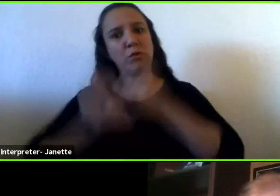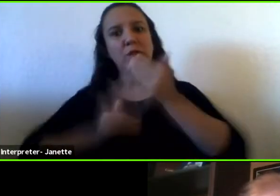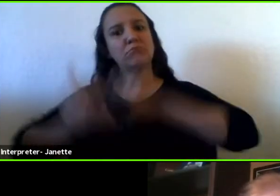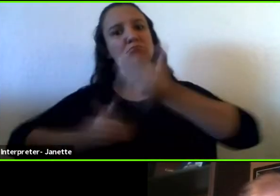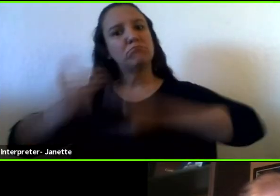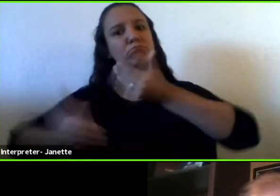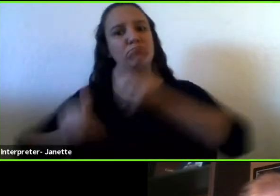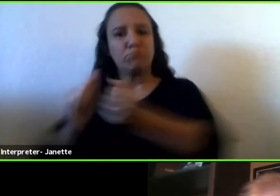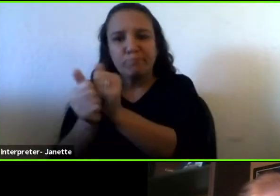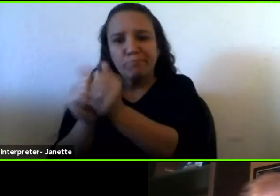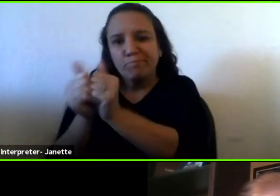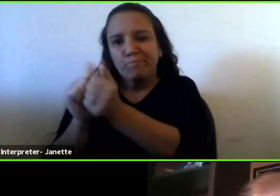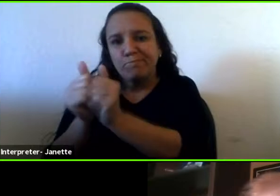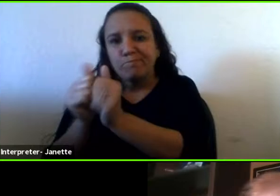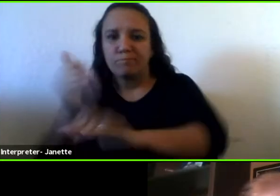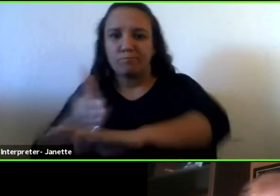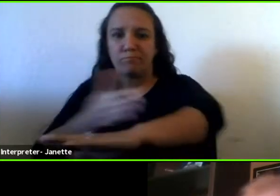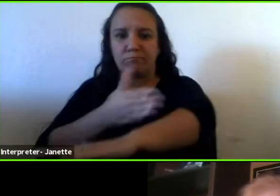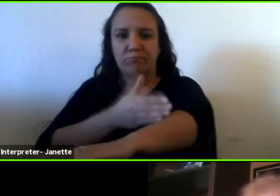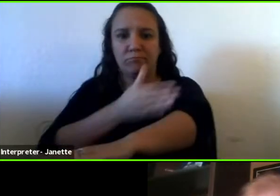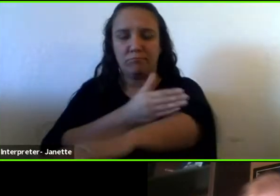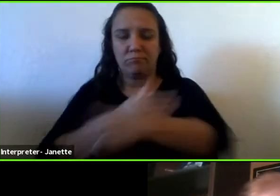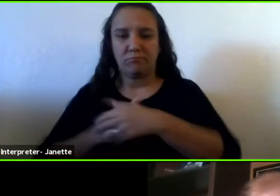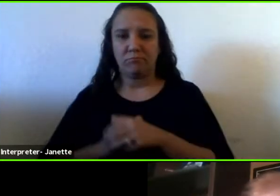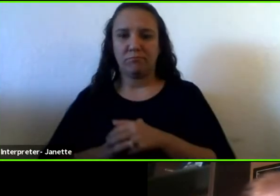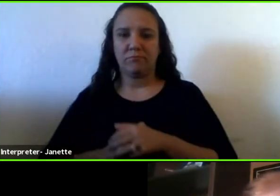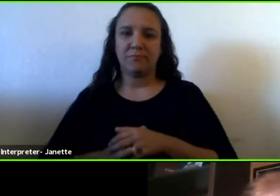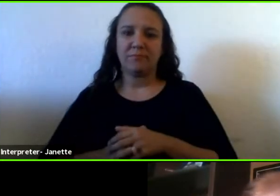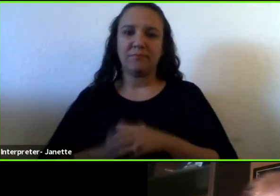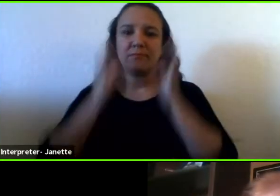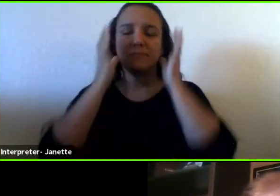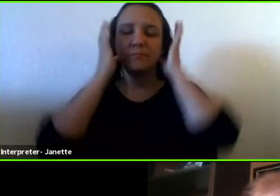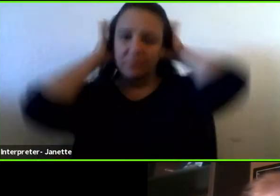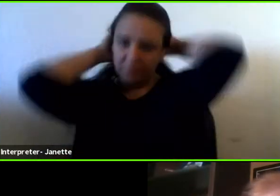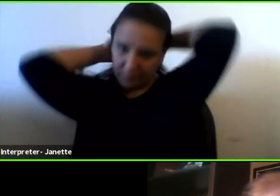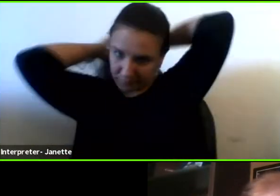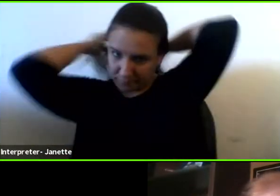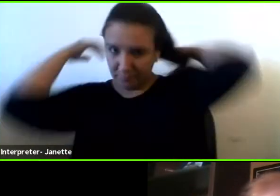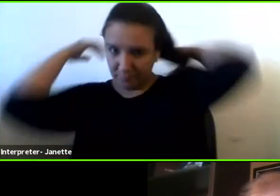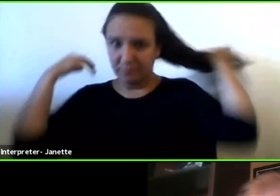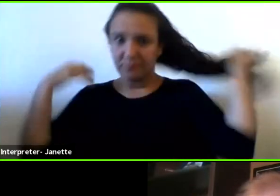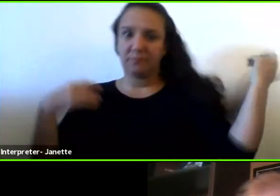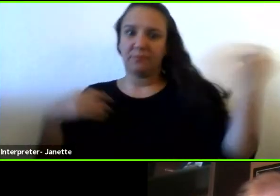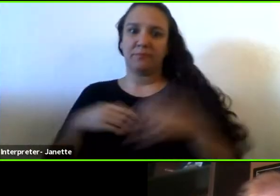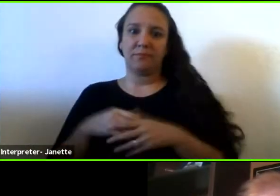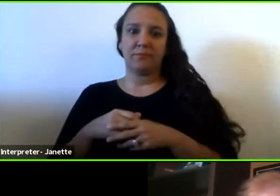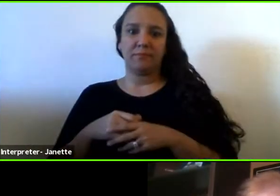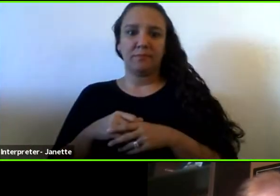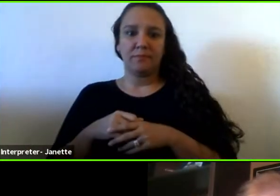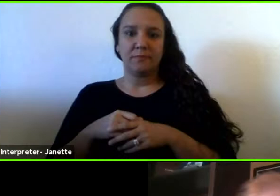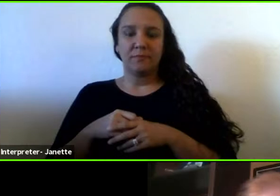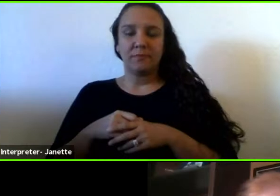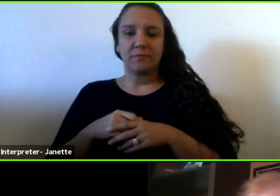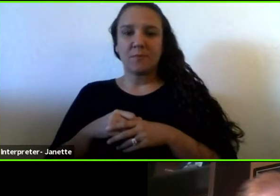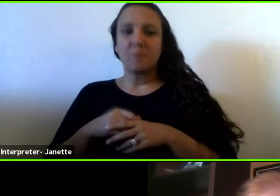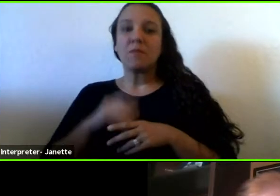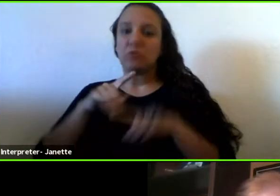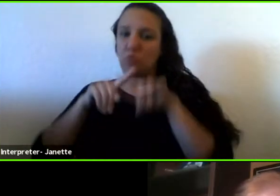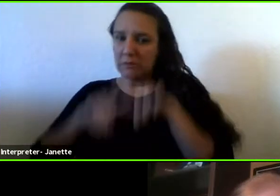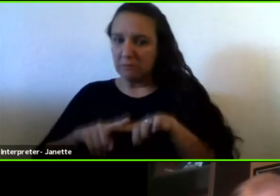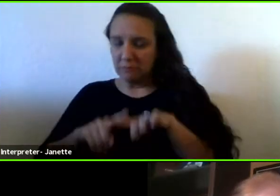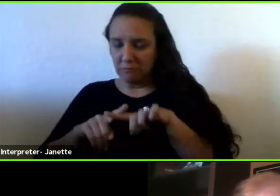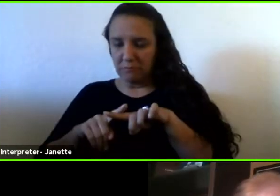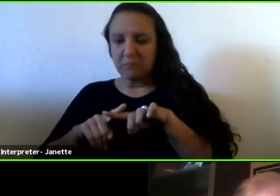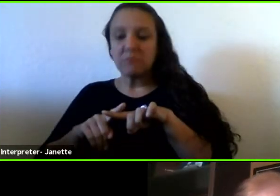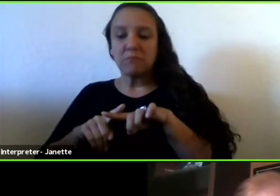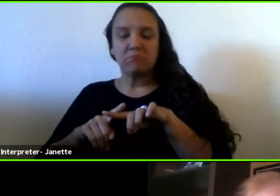competitive as a small business and frankly, as business leaders. It's about mindset and shifting that mindset.